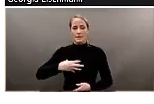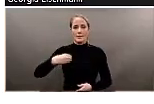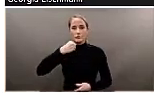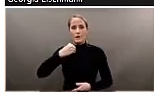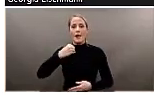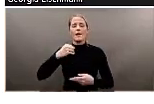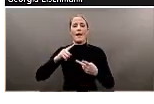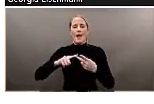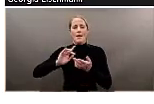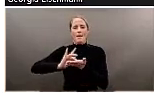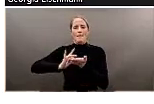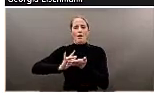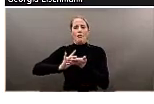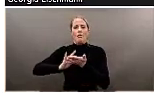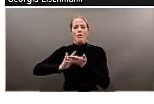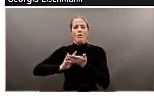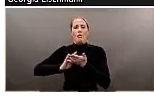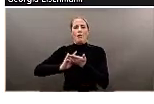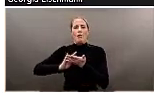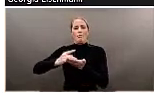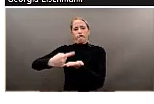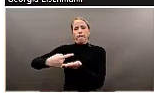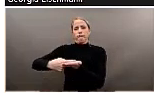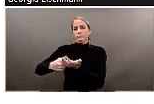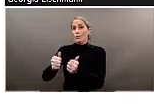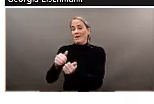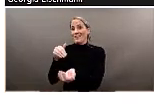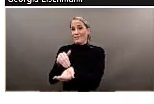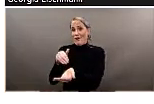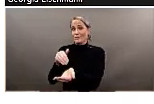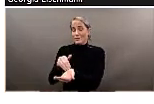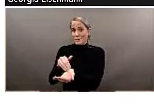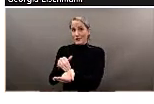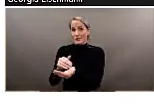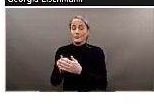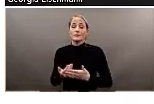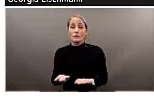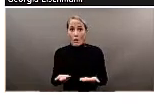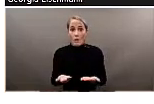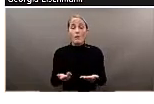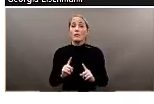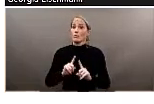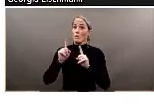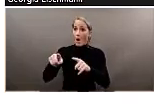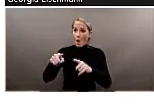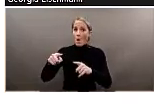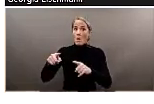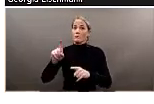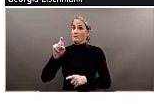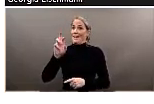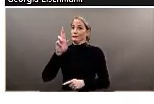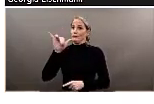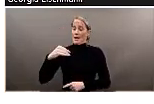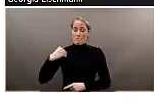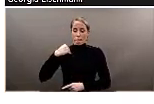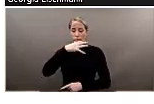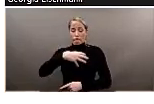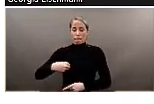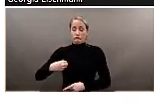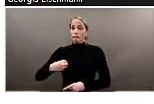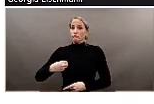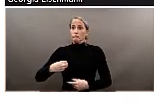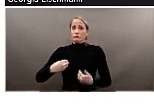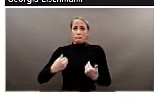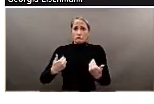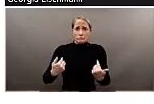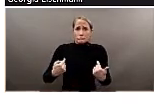is likely what's needed. And I have, in the emergency department, been the recipients of folks with a positive blood test who came in to then get a chest x-ray. They're